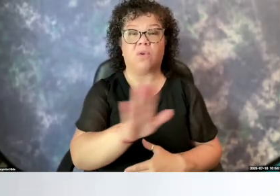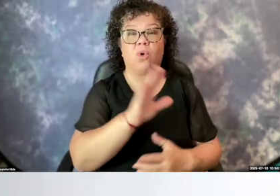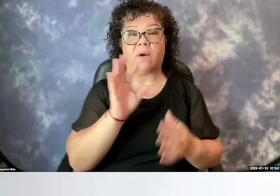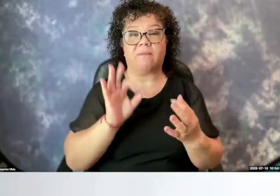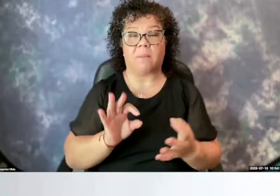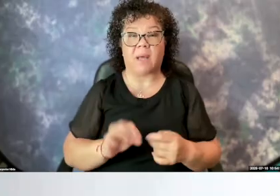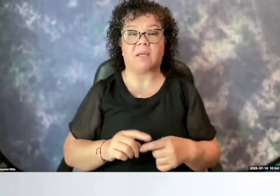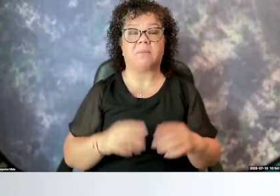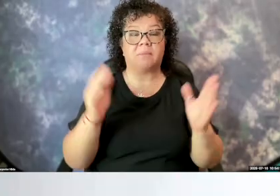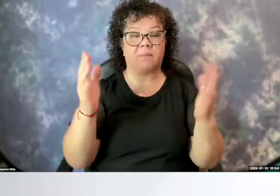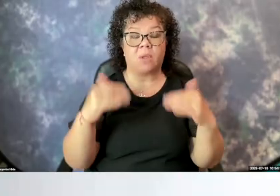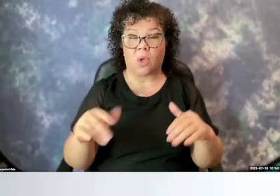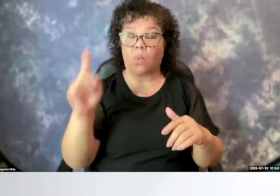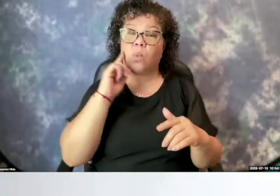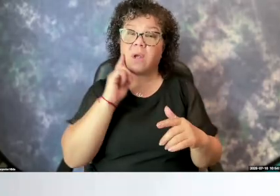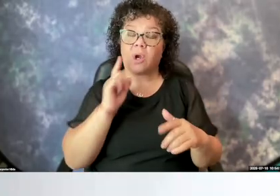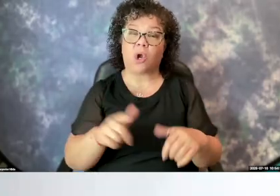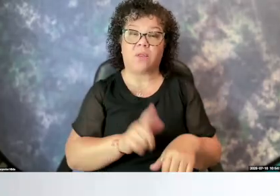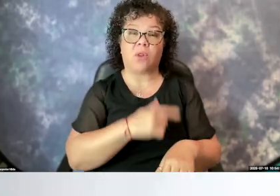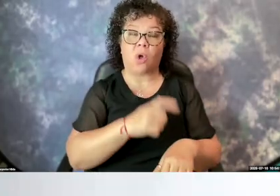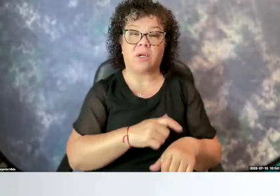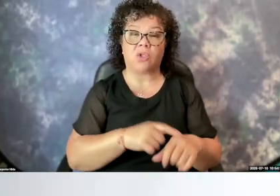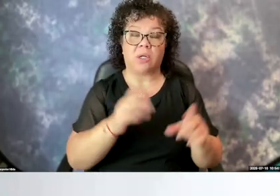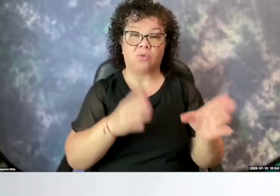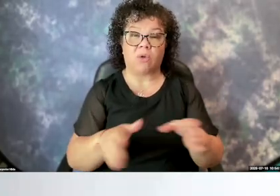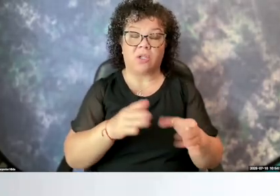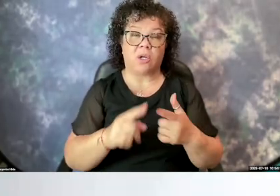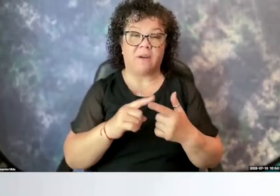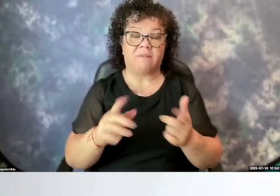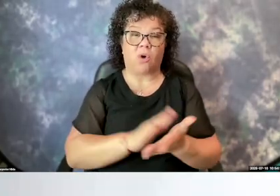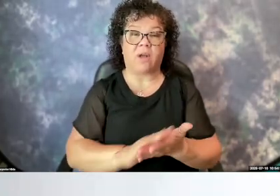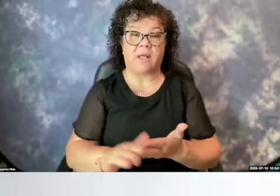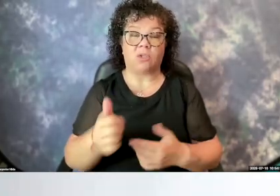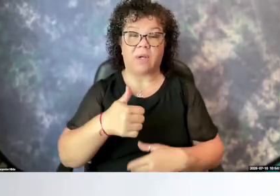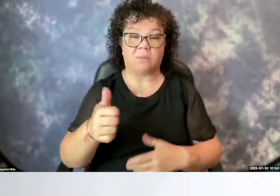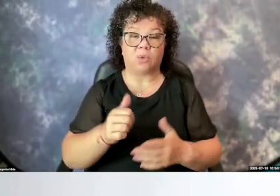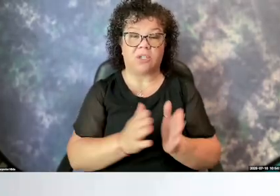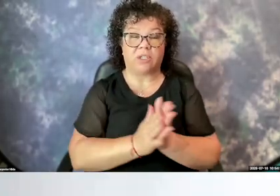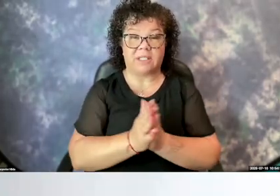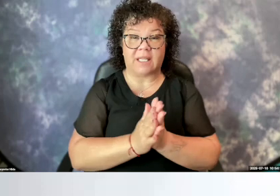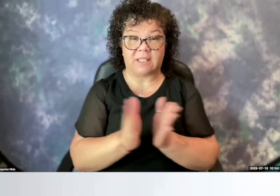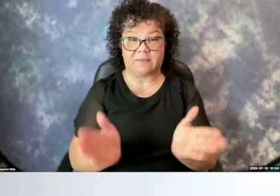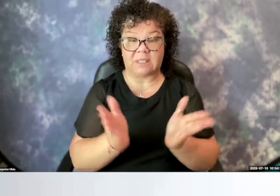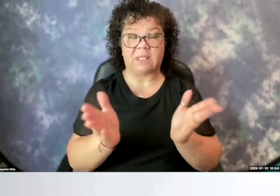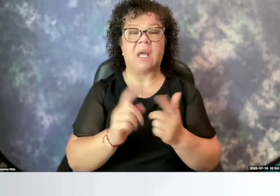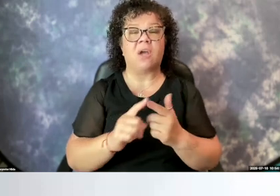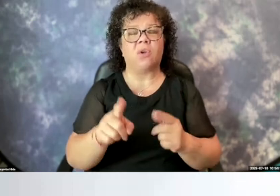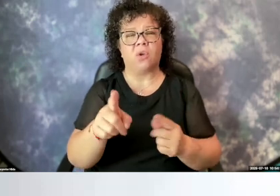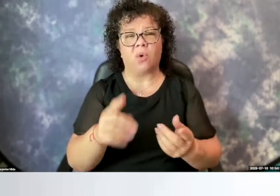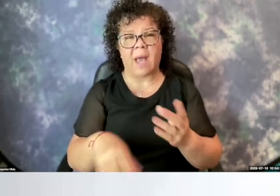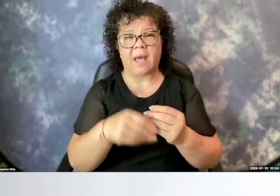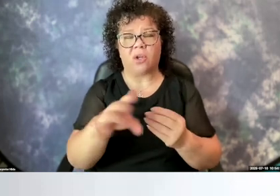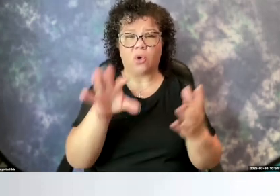long-term strategy for clean transportation incentives, and you all shared some great feedback and questions around vehicle affordability and the shifting